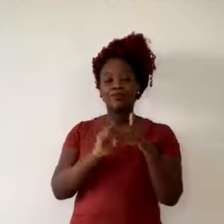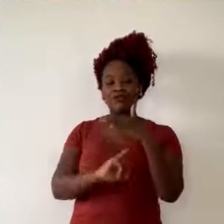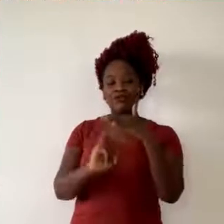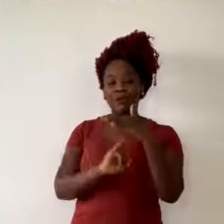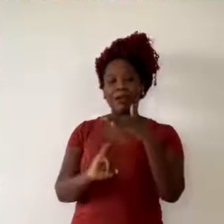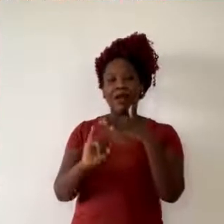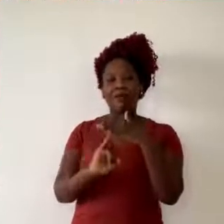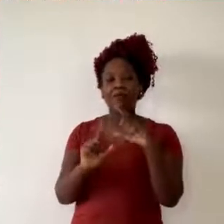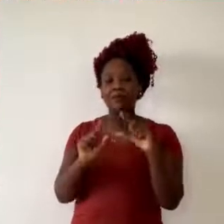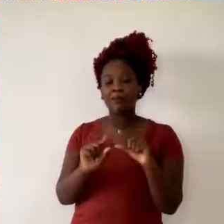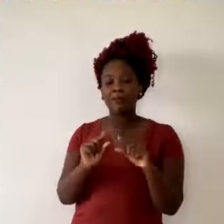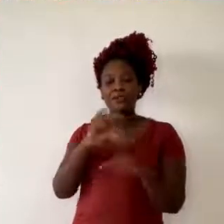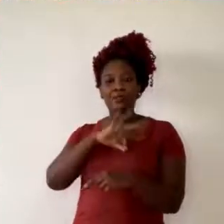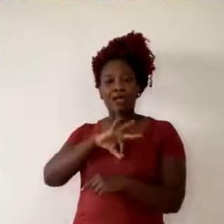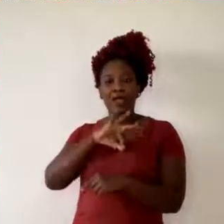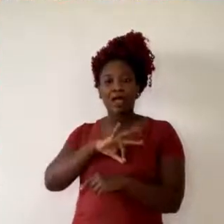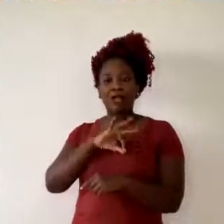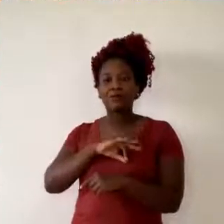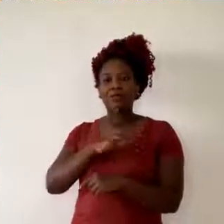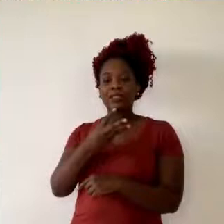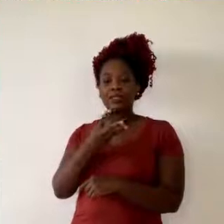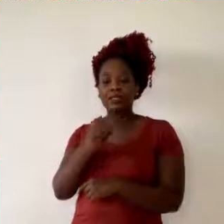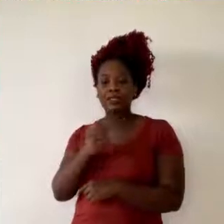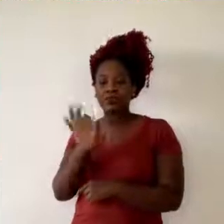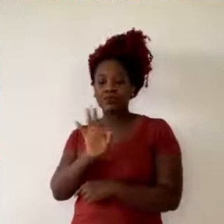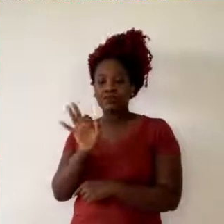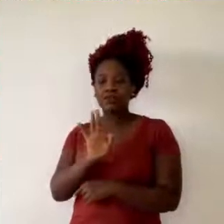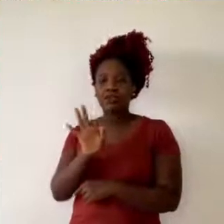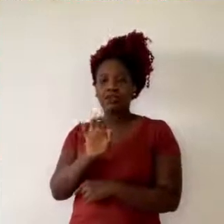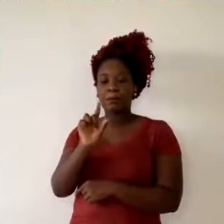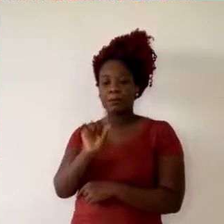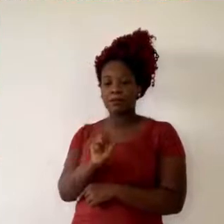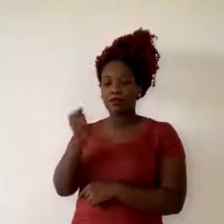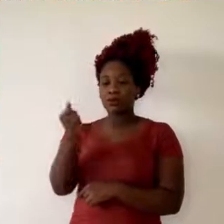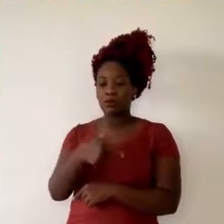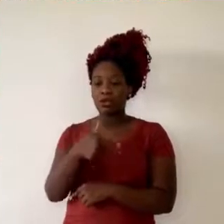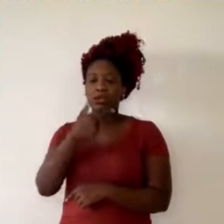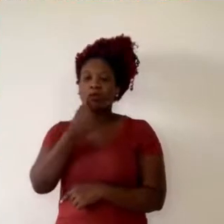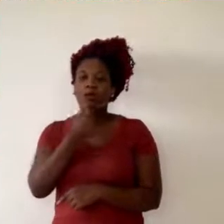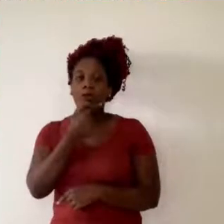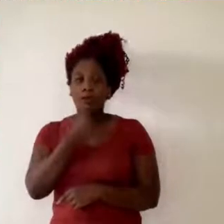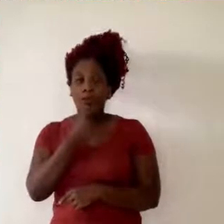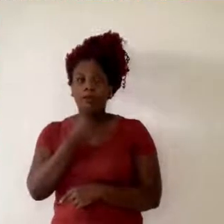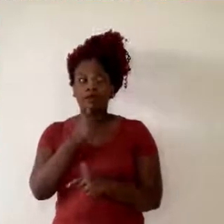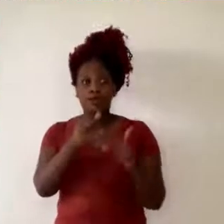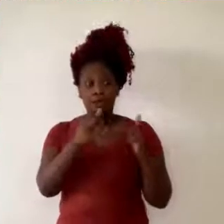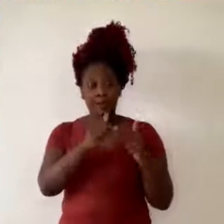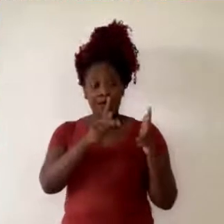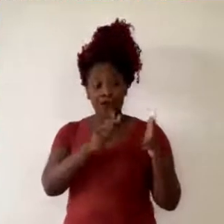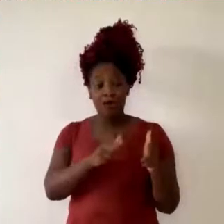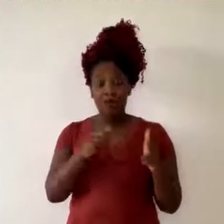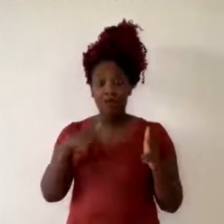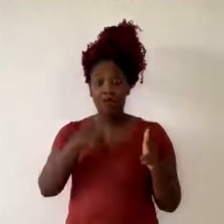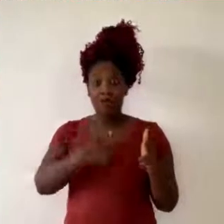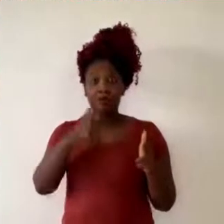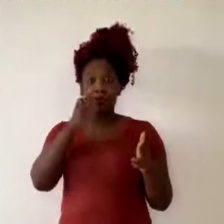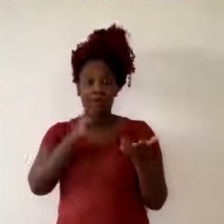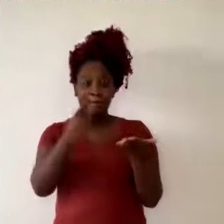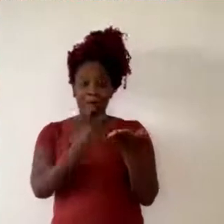are the majority in the informal job market and earning 30%